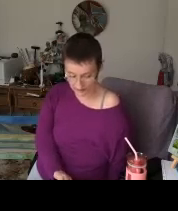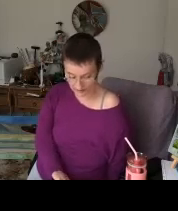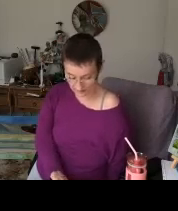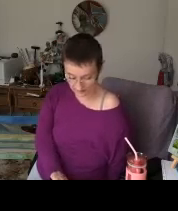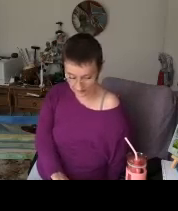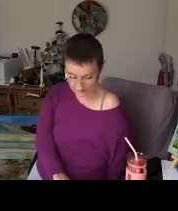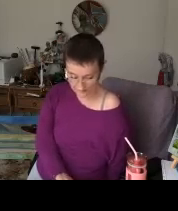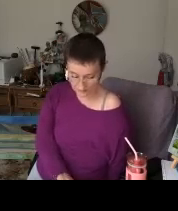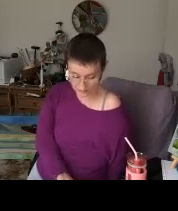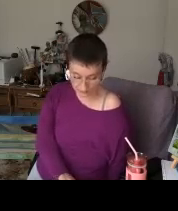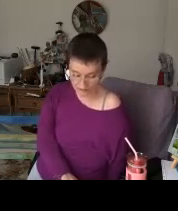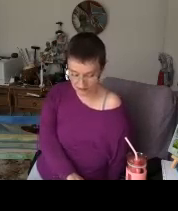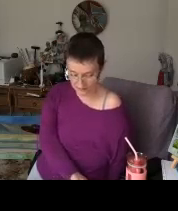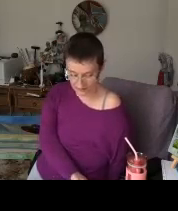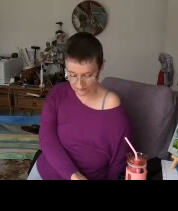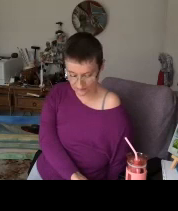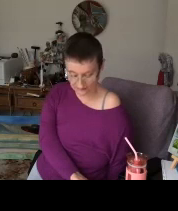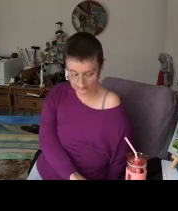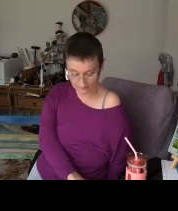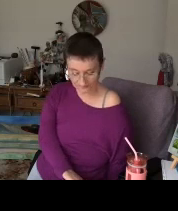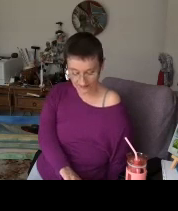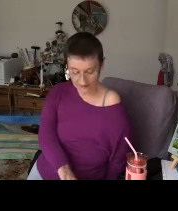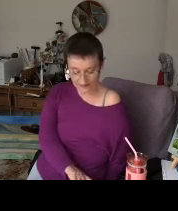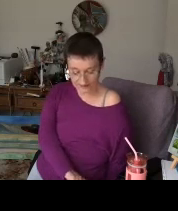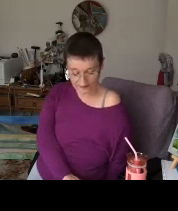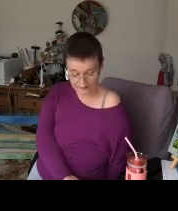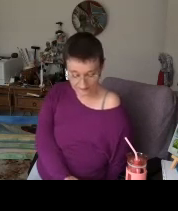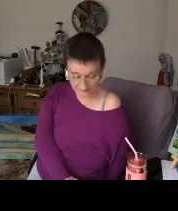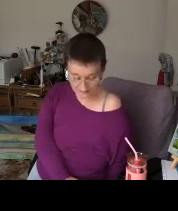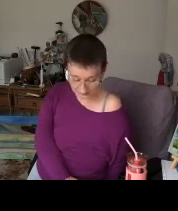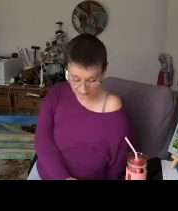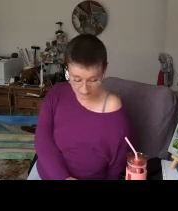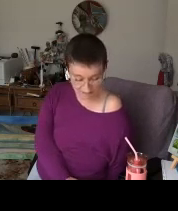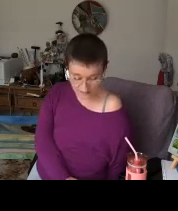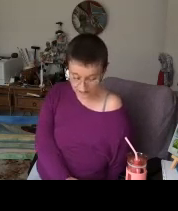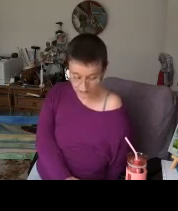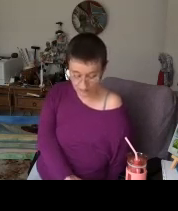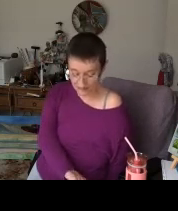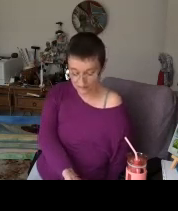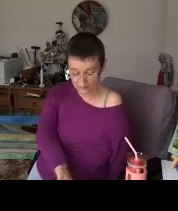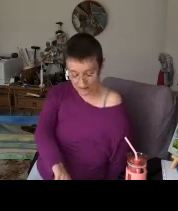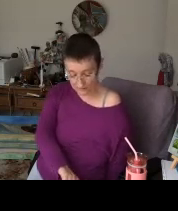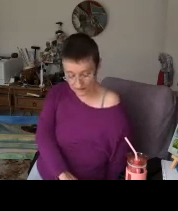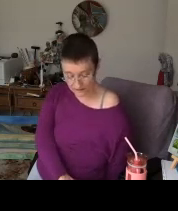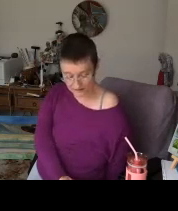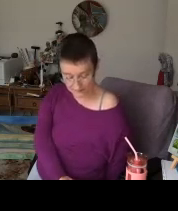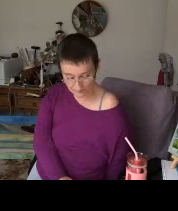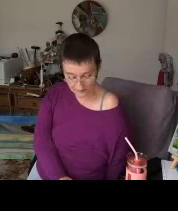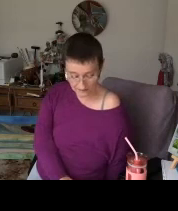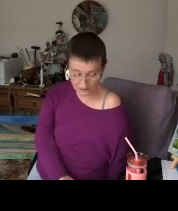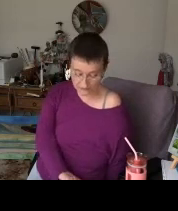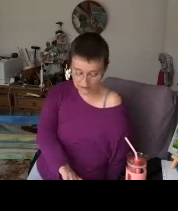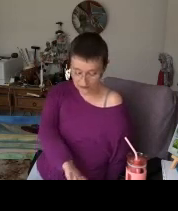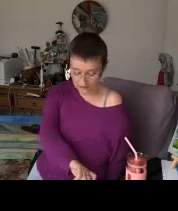COVID commissions. So we're just working on that right now. And then this is more about my work